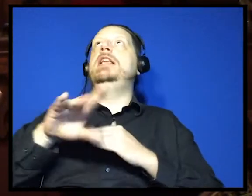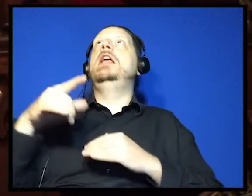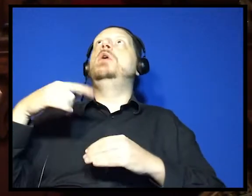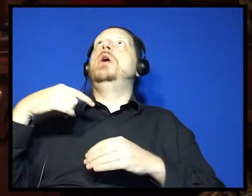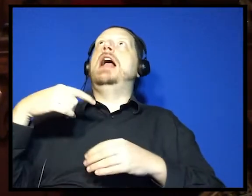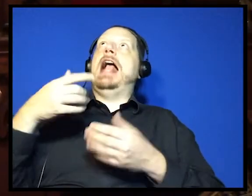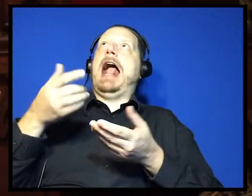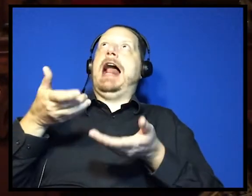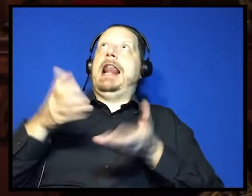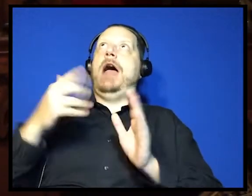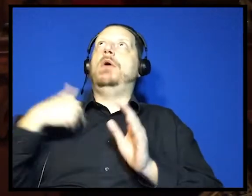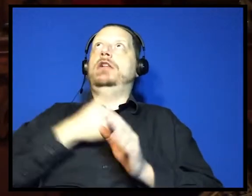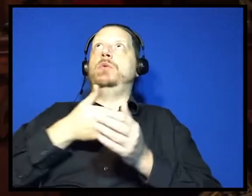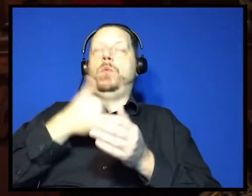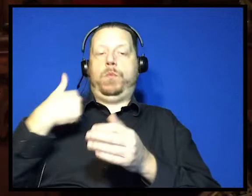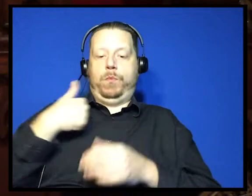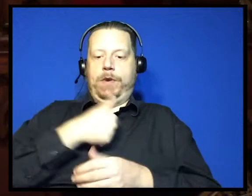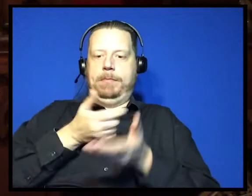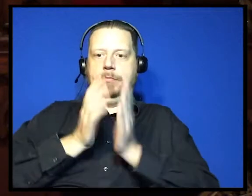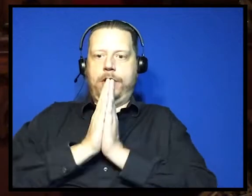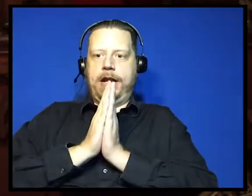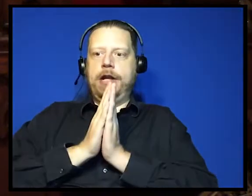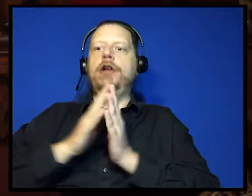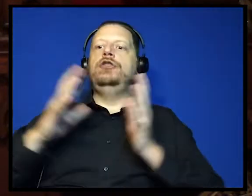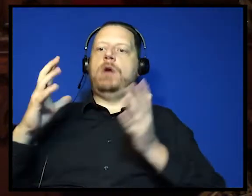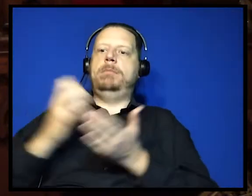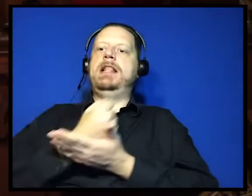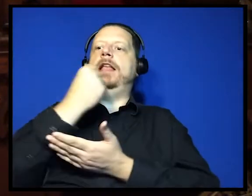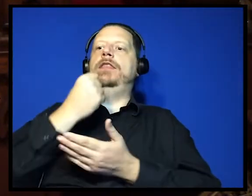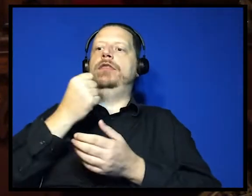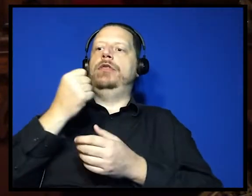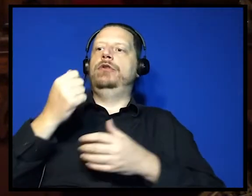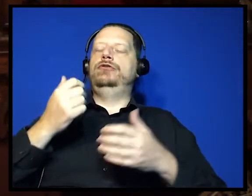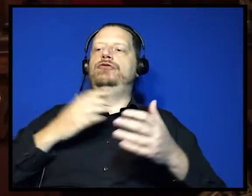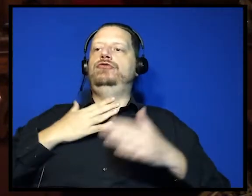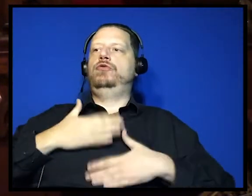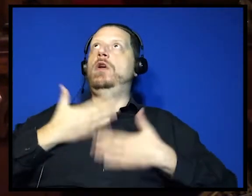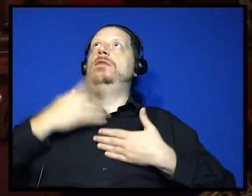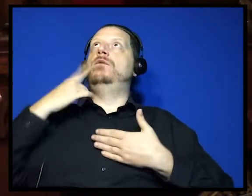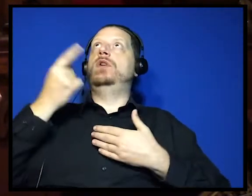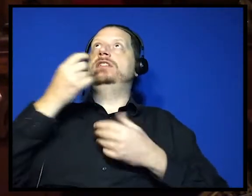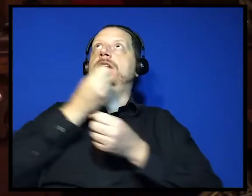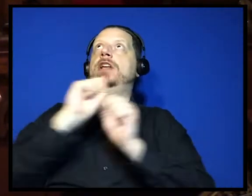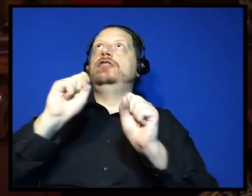pray, to attain the joys of so great a salvation,